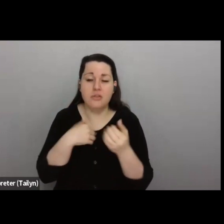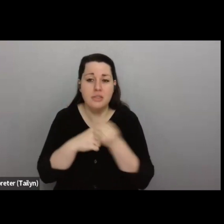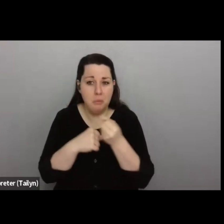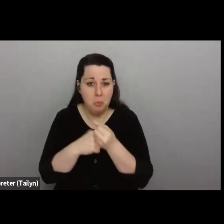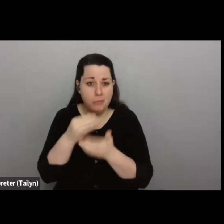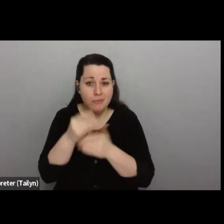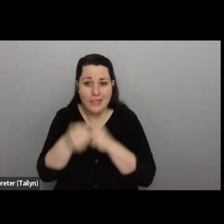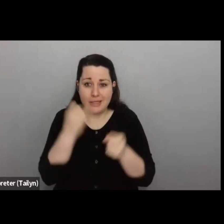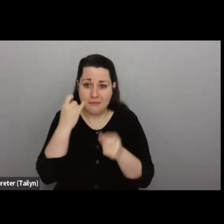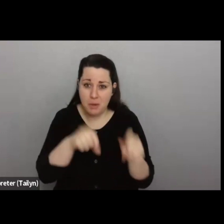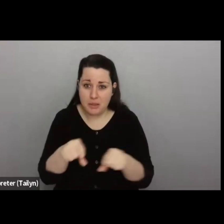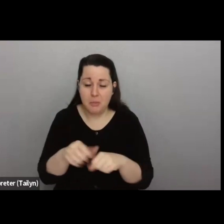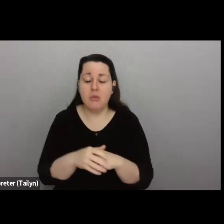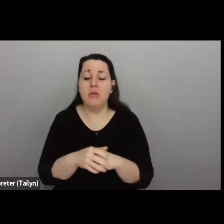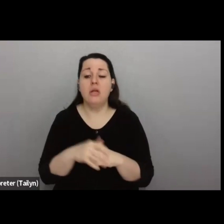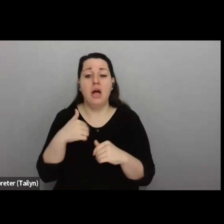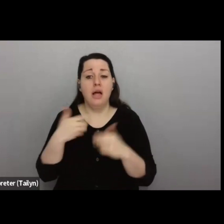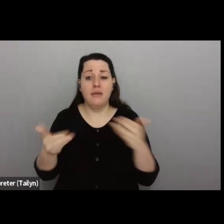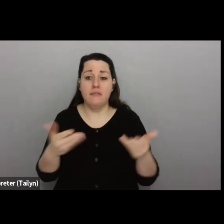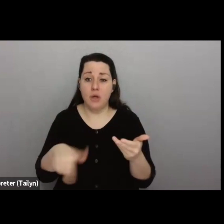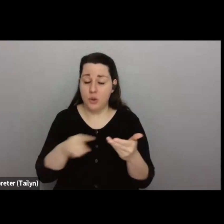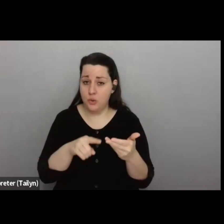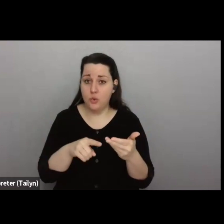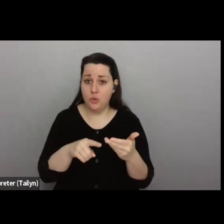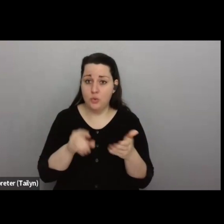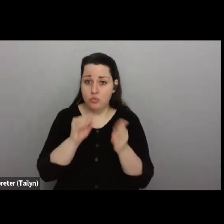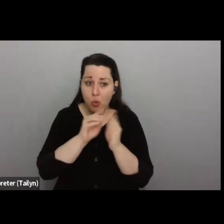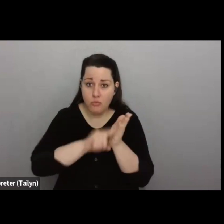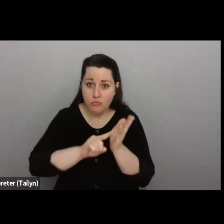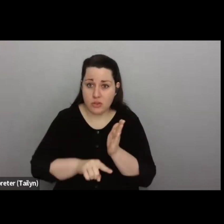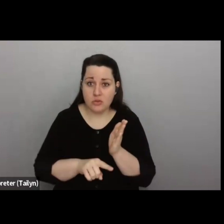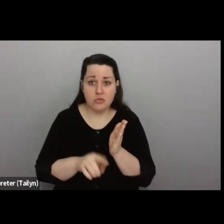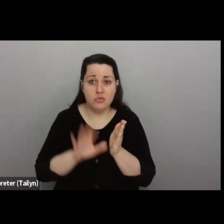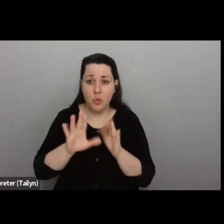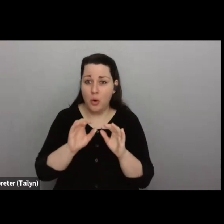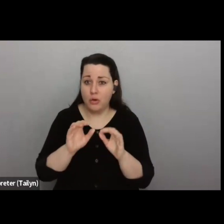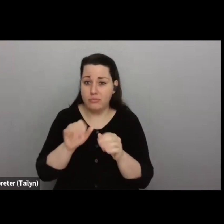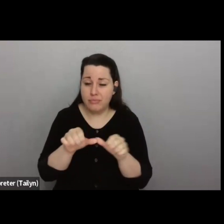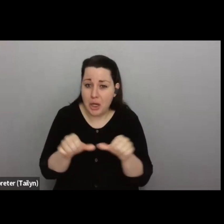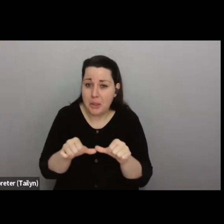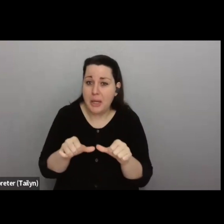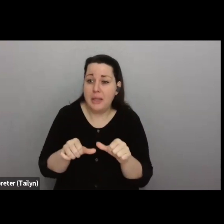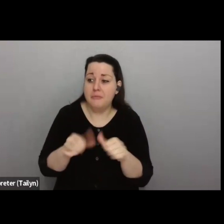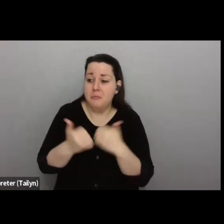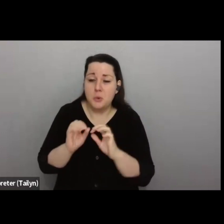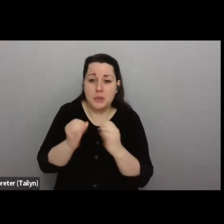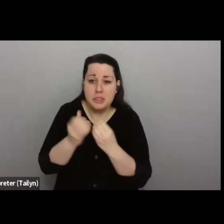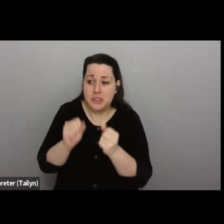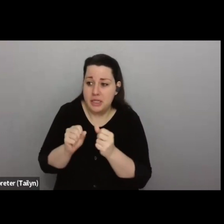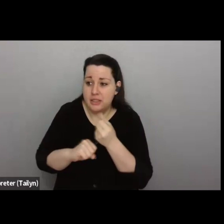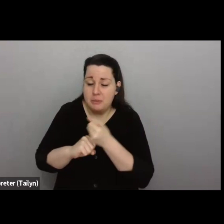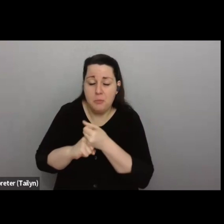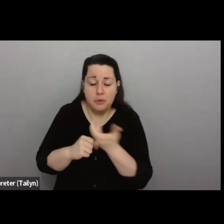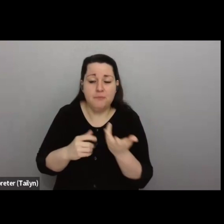if you can. And I invite you to do more research on your own area, what orgs you might be able to support there. And please always feel free to